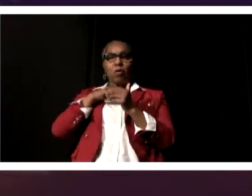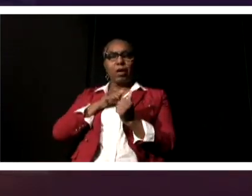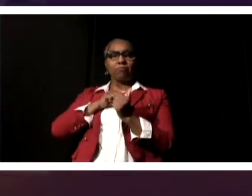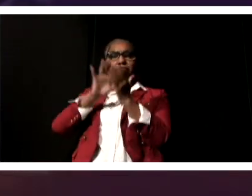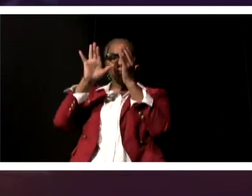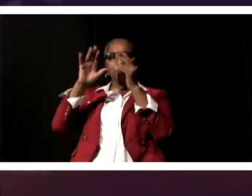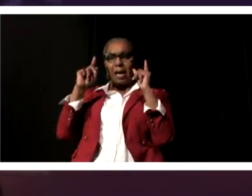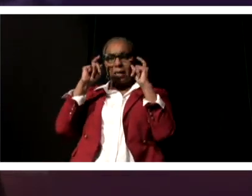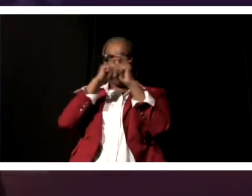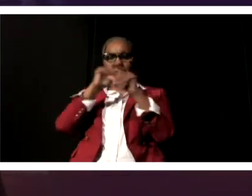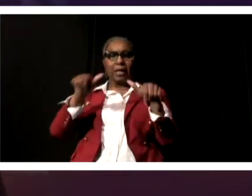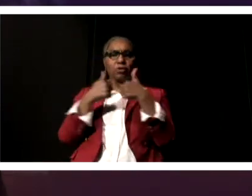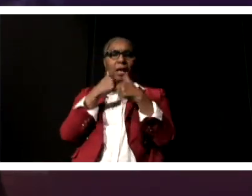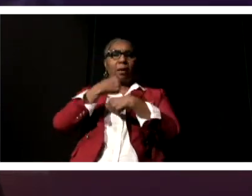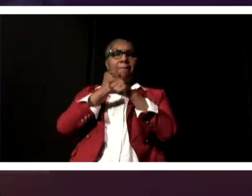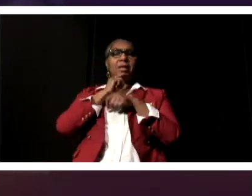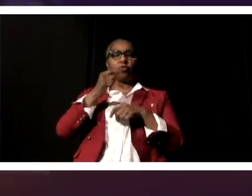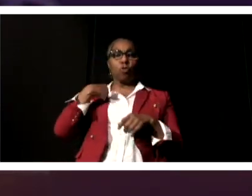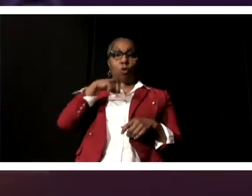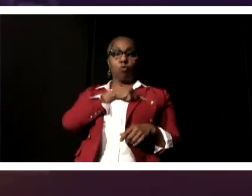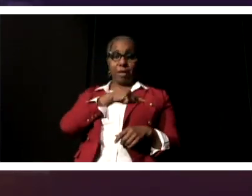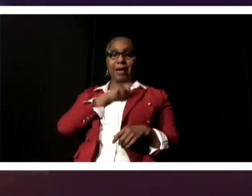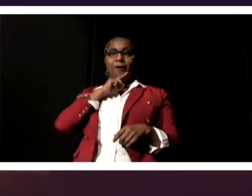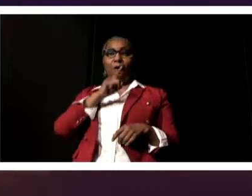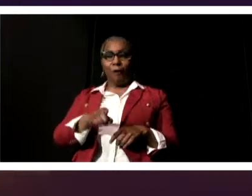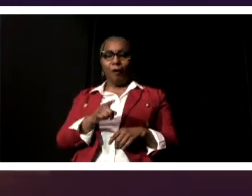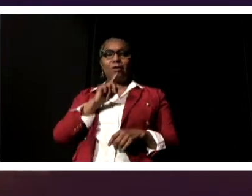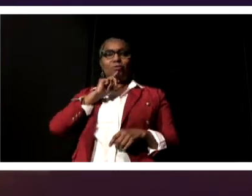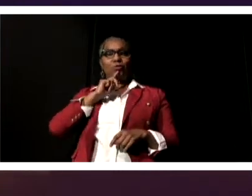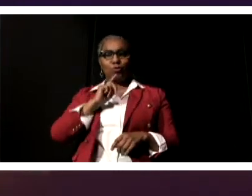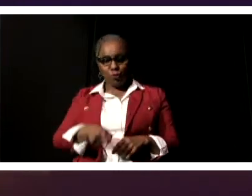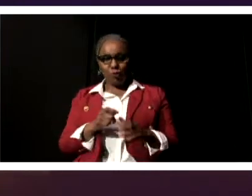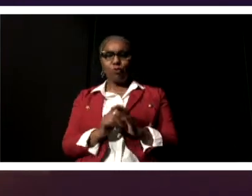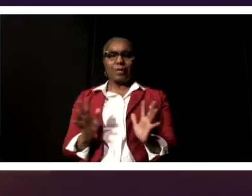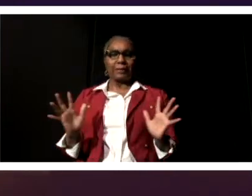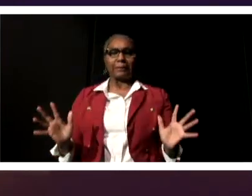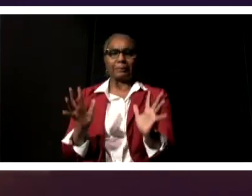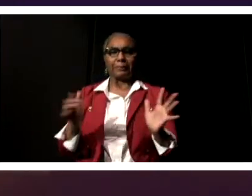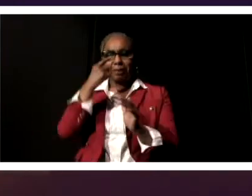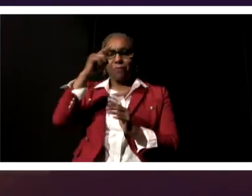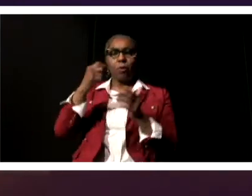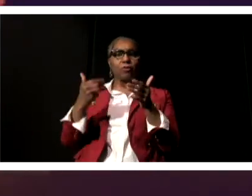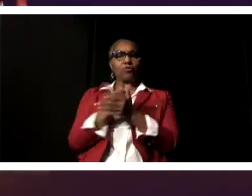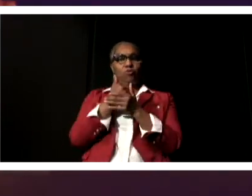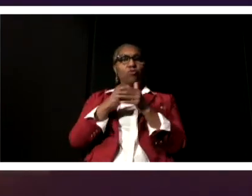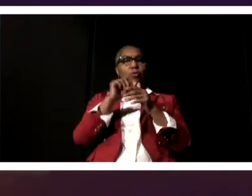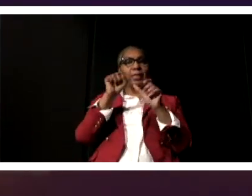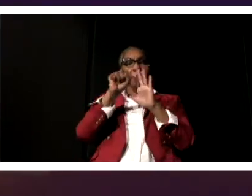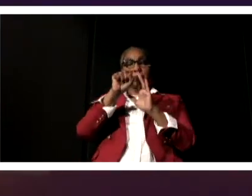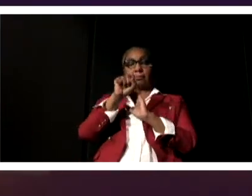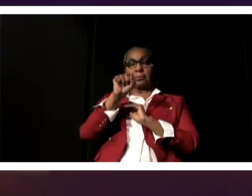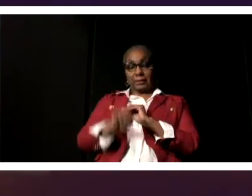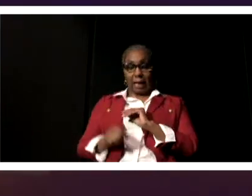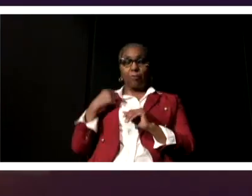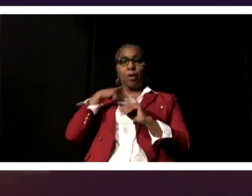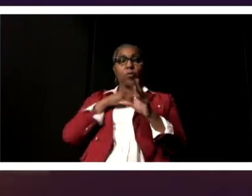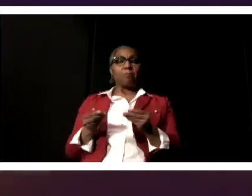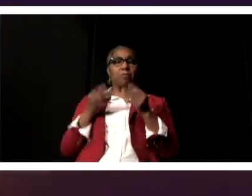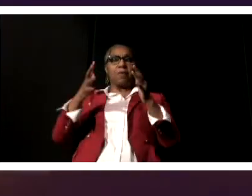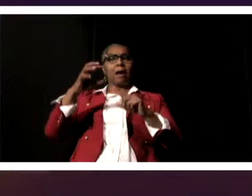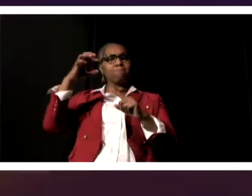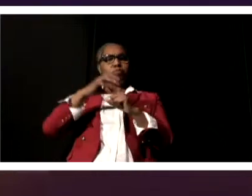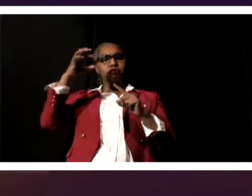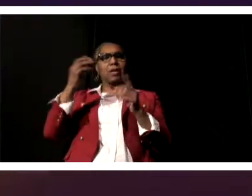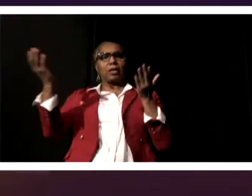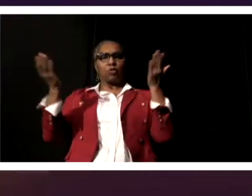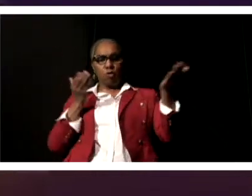complex challenges to ensure we are the true catalyst for the New South. We provide exceptional service